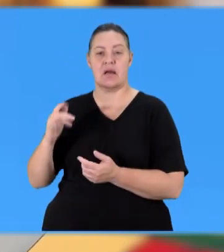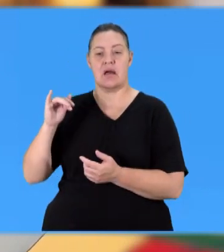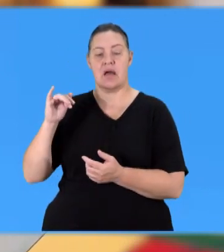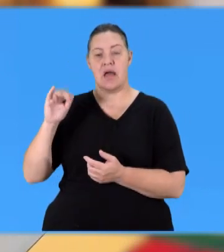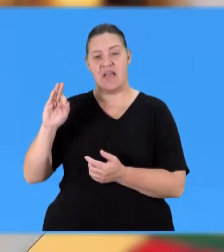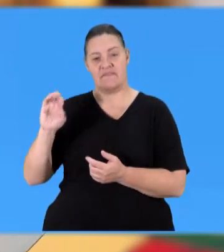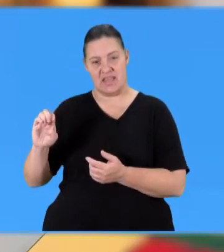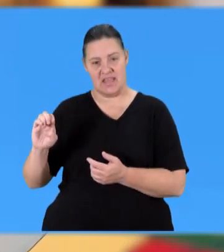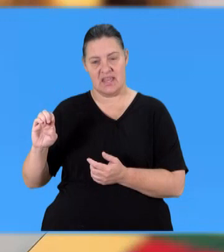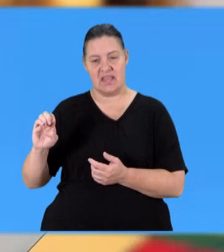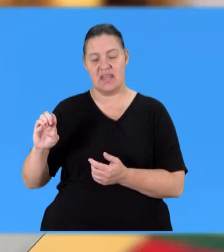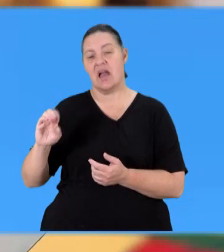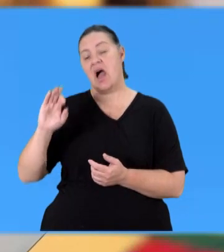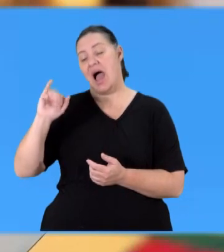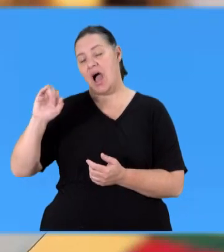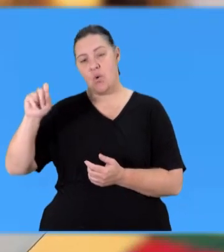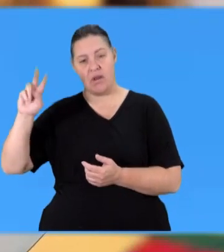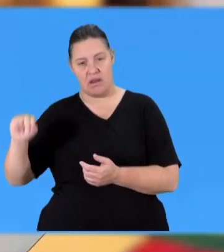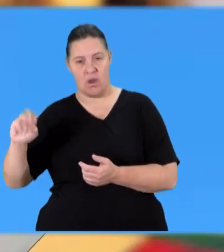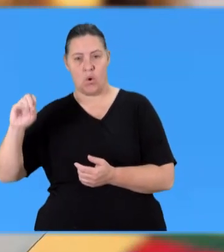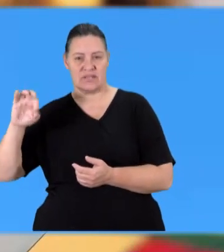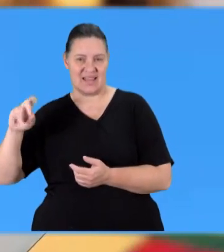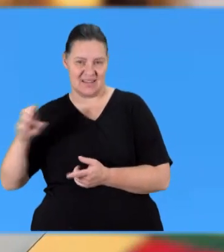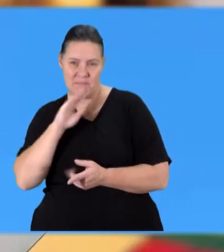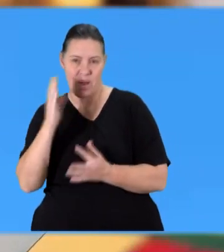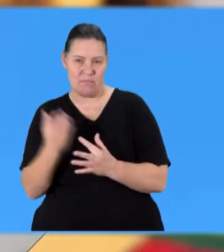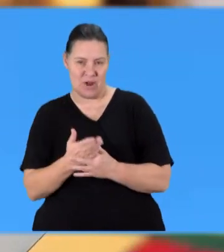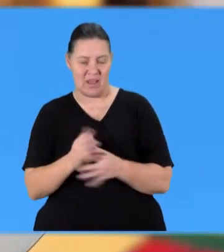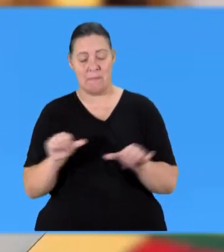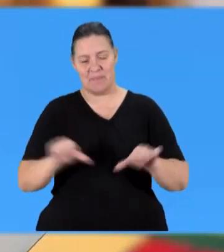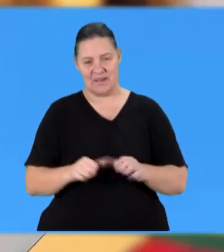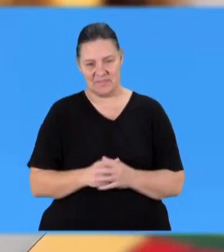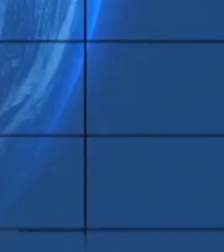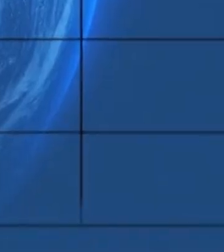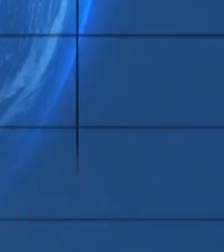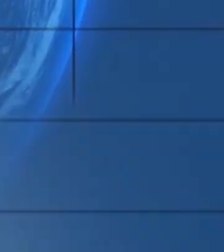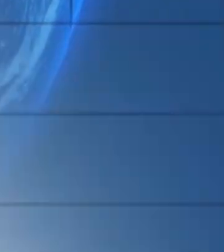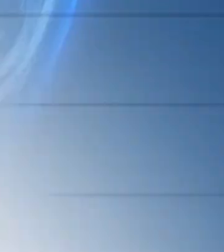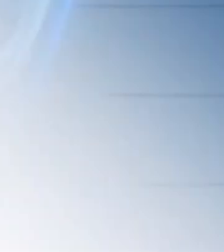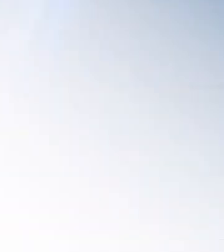So before we go to our next concept, let's quickly go for an ad break, and I'll see you just after this.